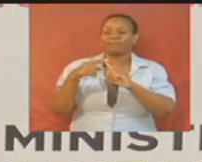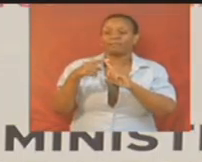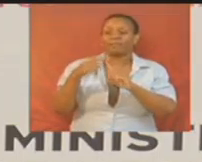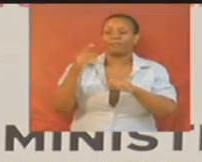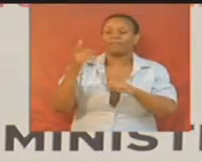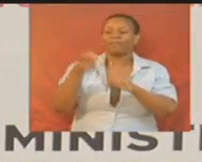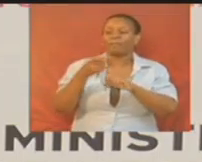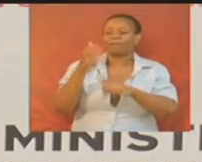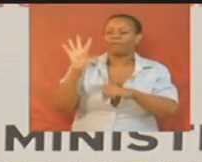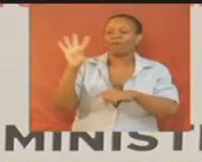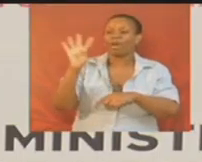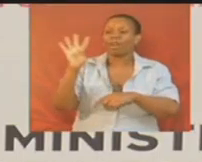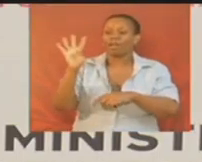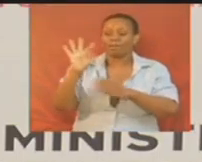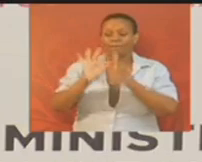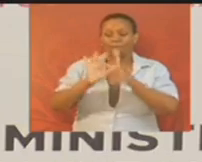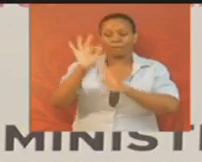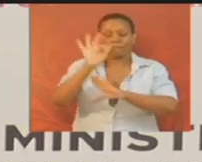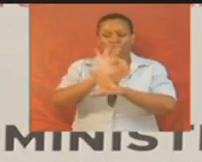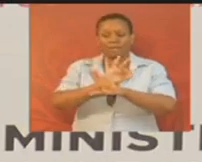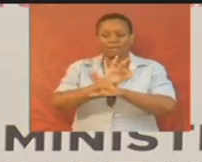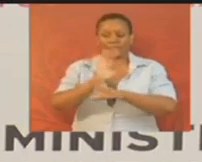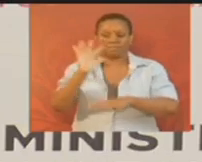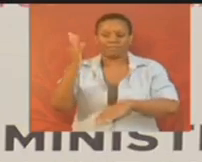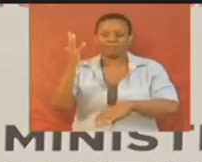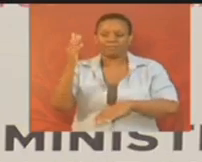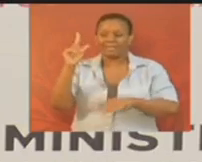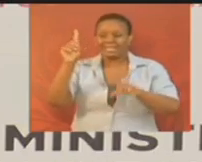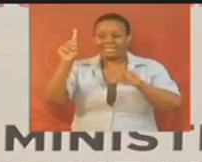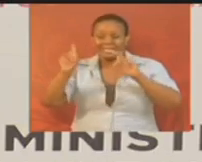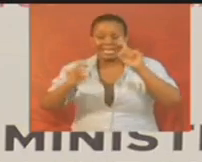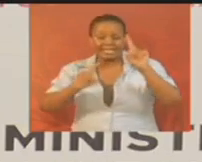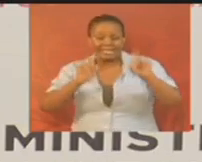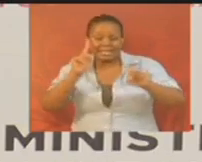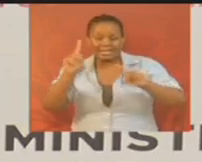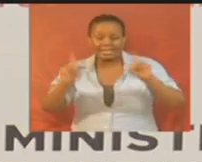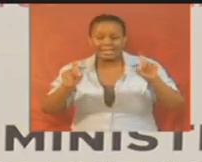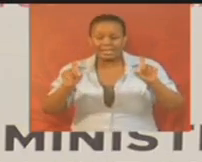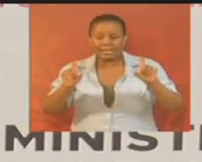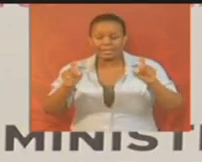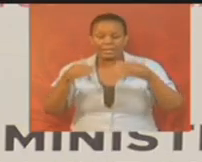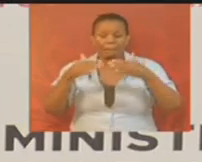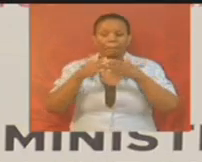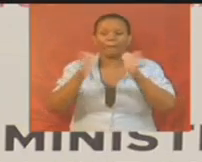In terms of our tests so far, at both public and private facilities, we are at